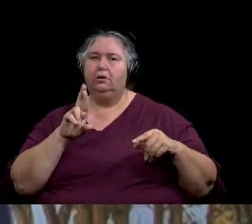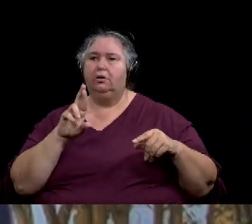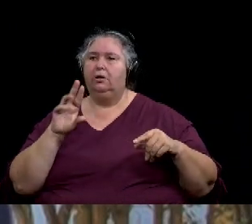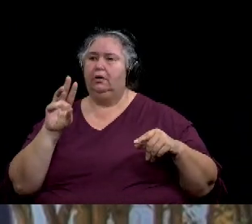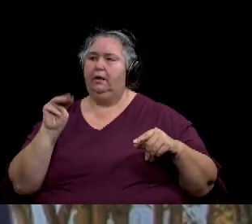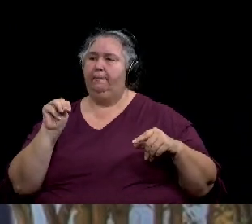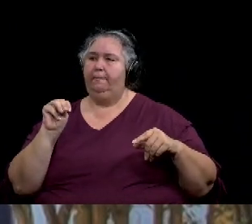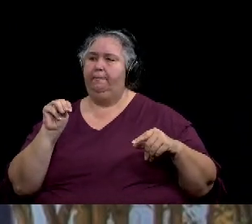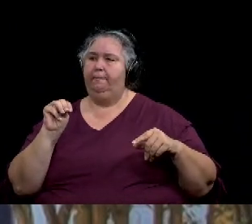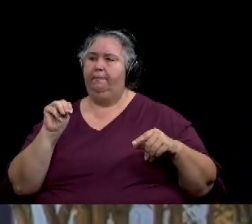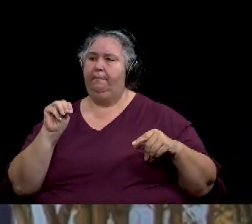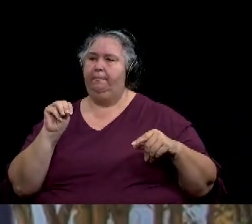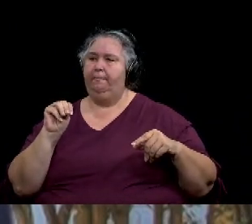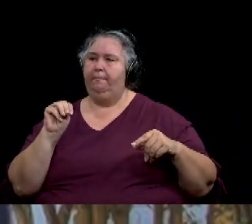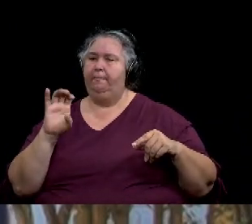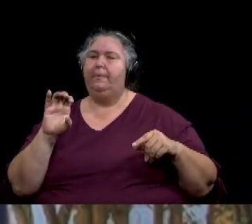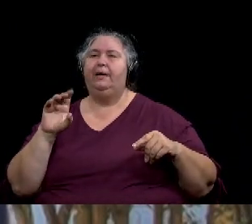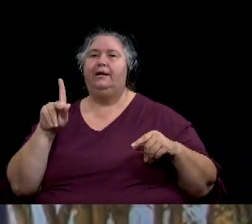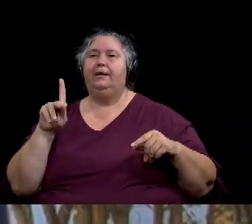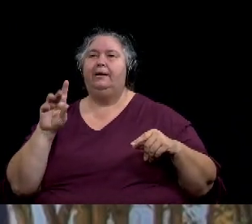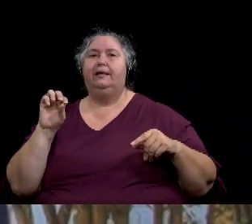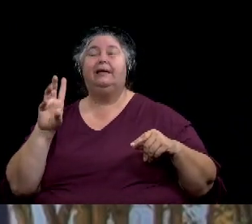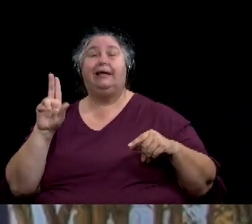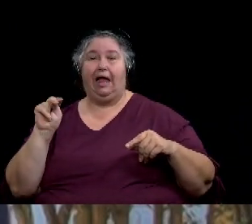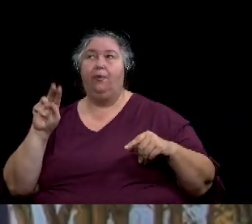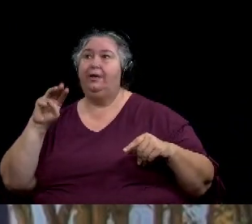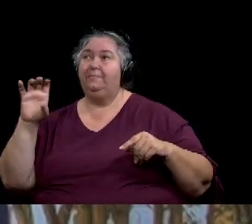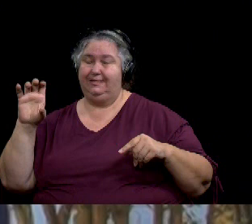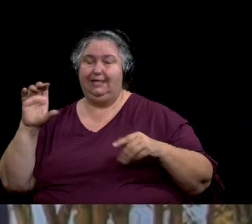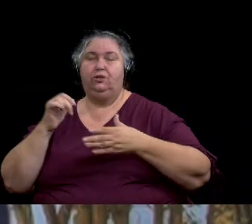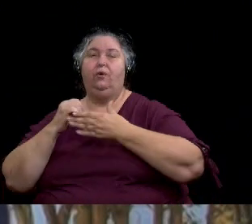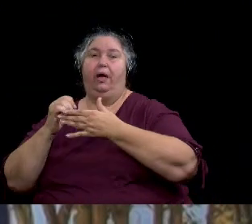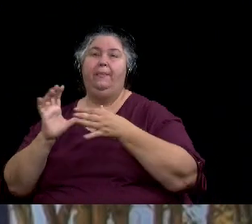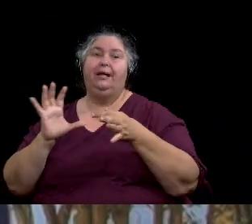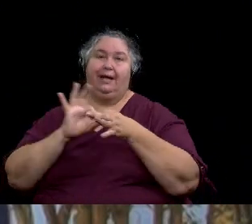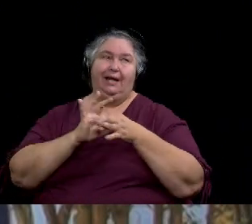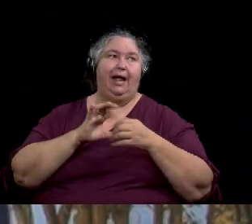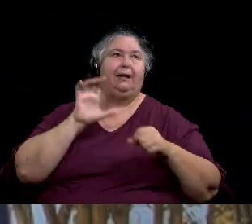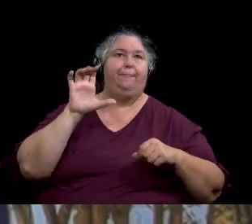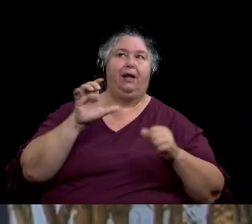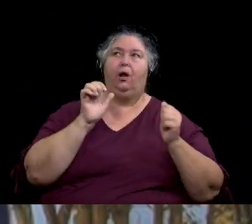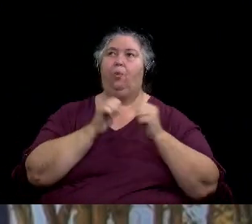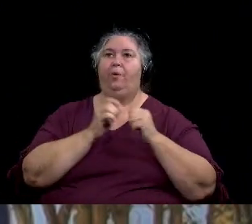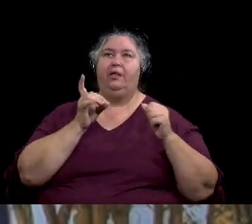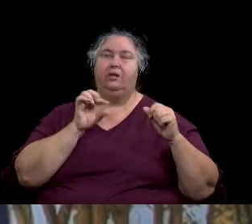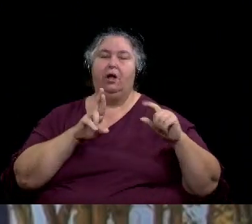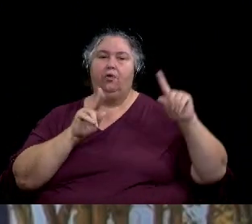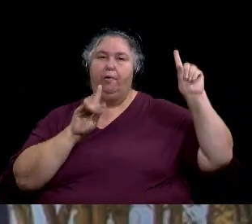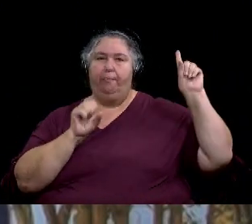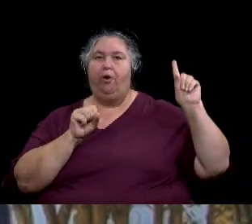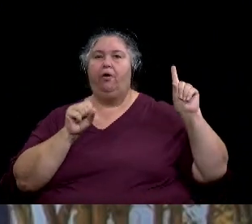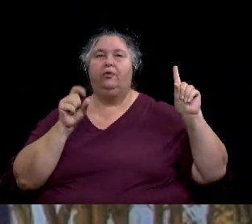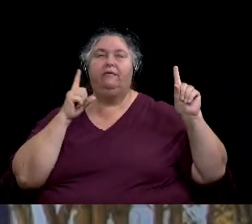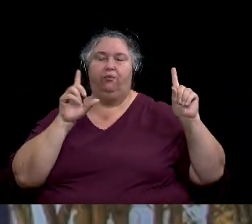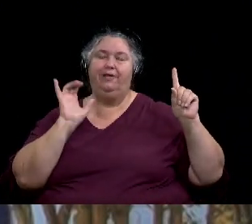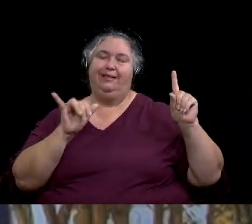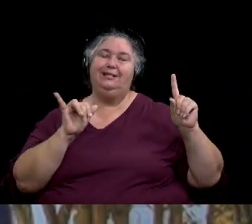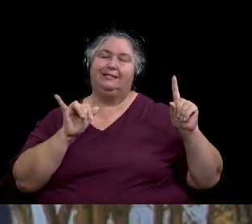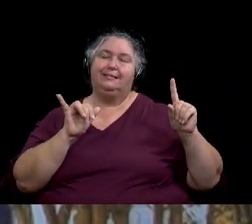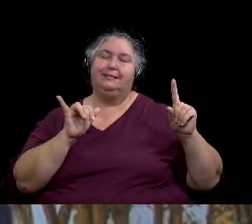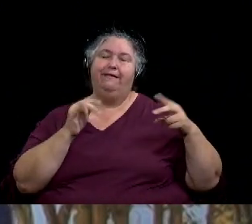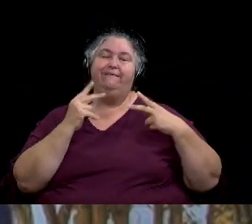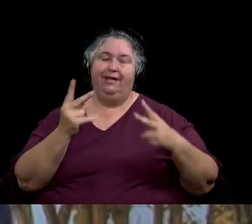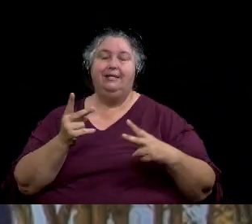McCown, the MCC president, for helping to connect Baylor with Dr. Burks in advance of that visit. And then we are